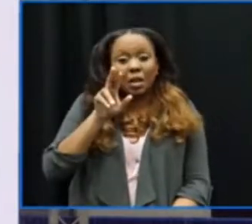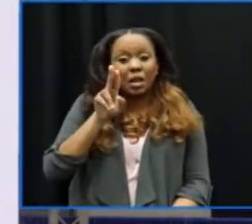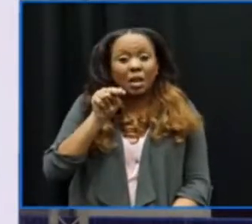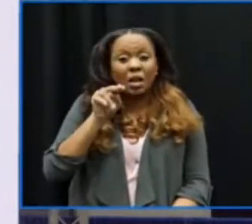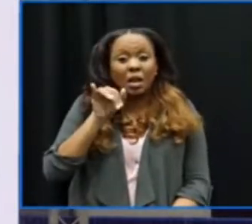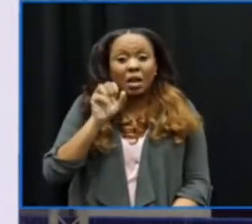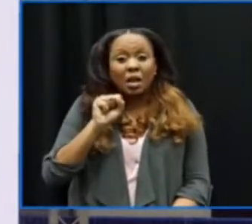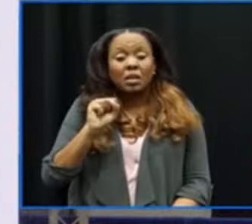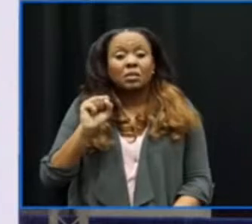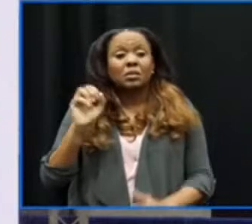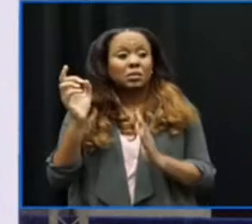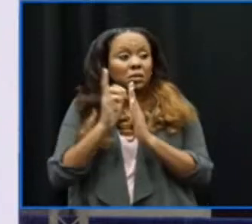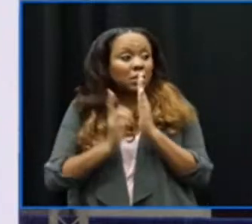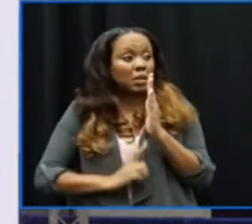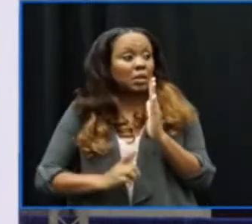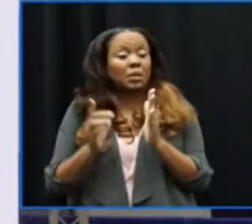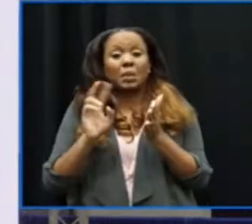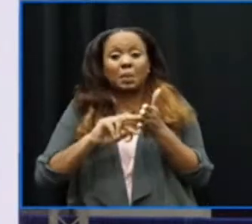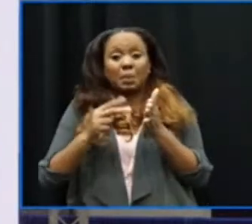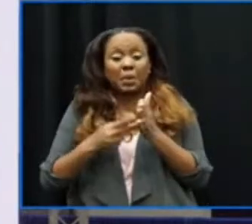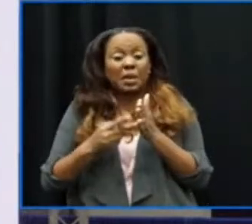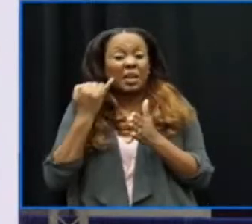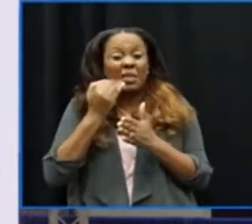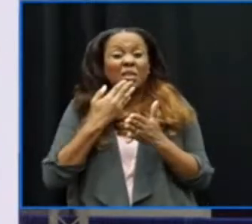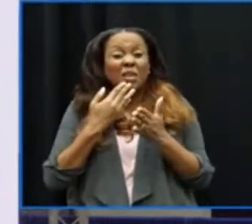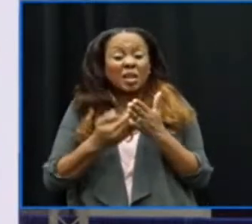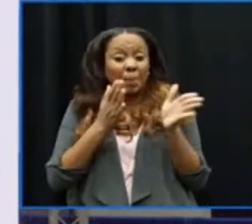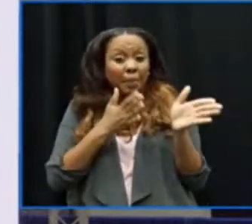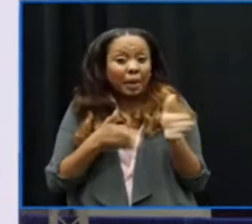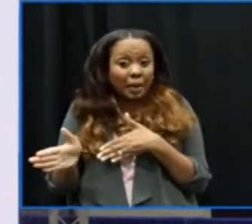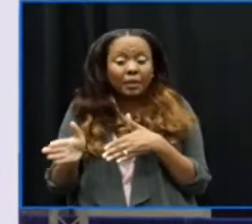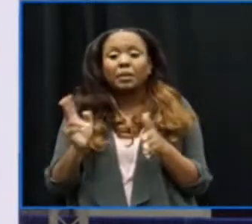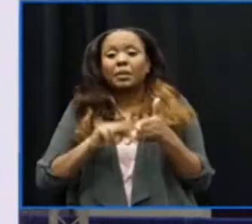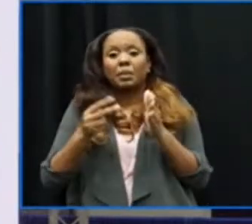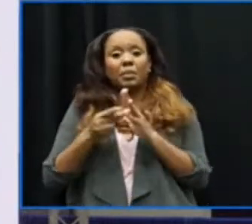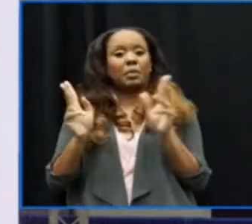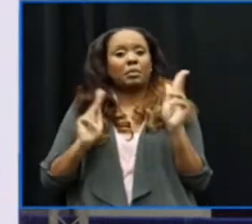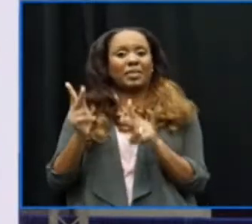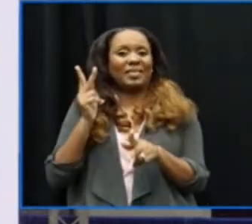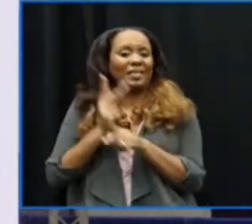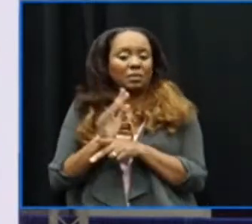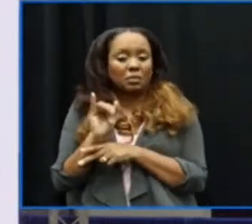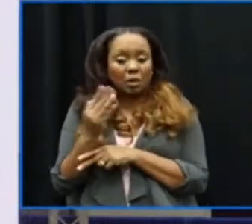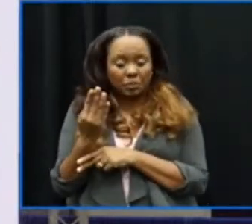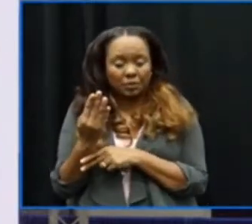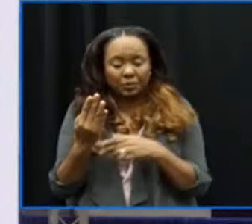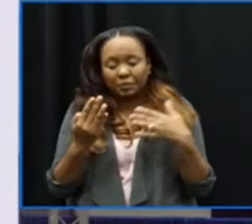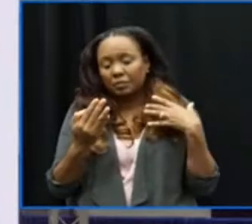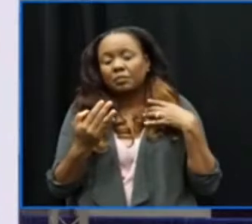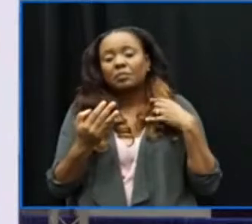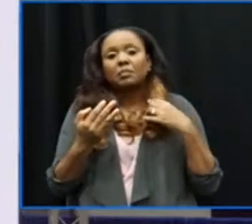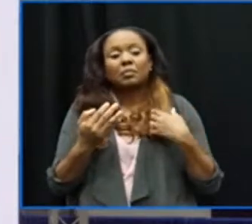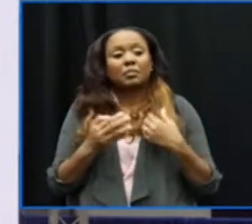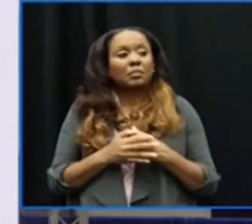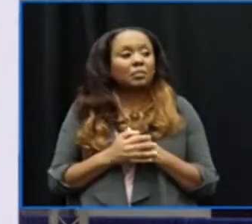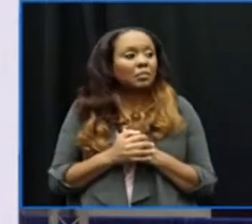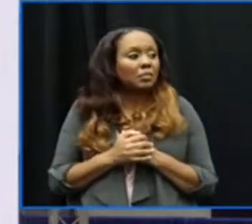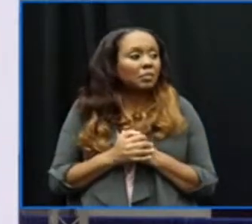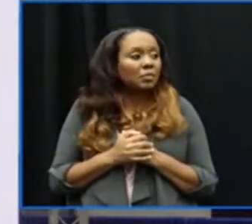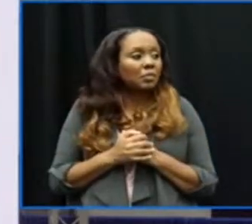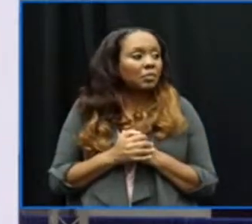ago for people who were employed. Back then there were very few people who were self-employed. So the monthly forms and the